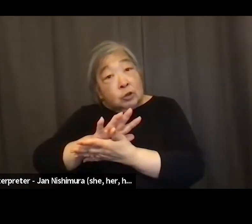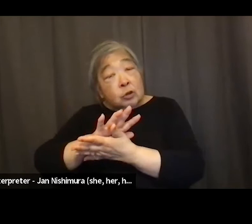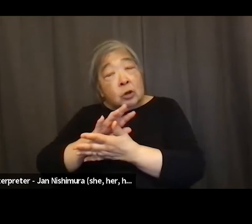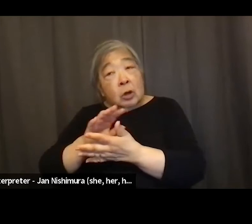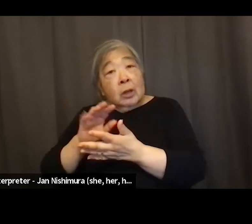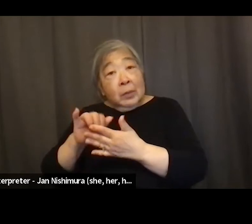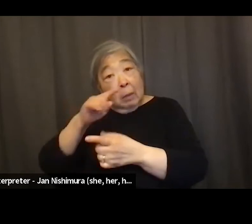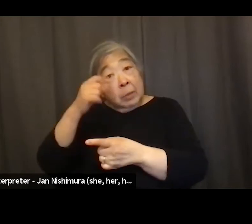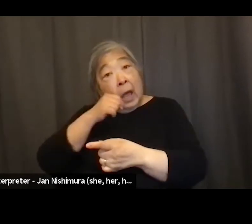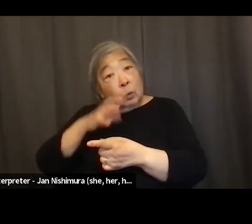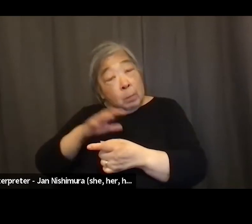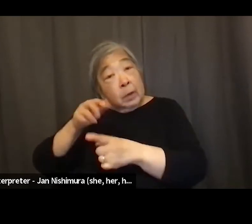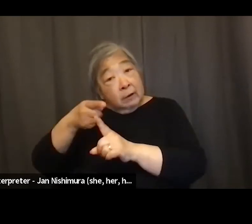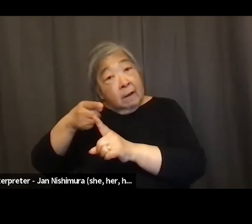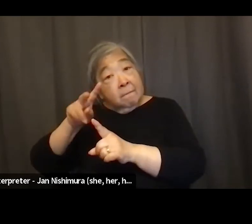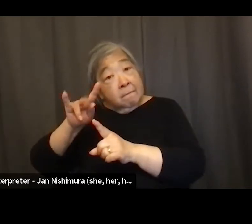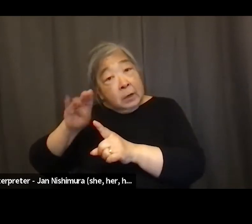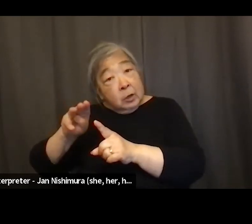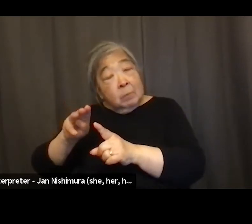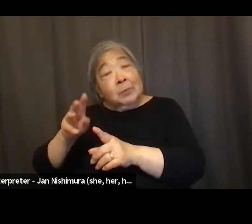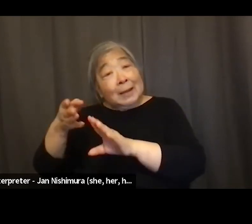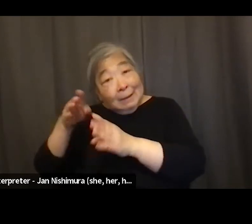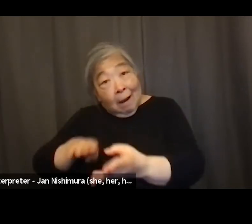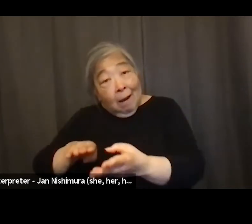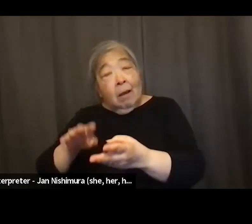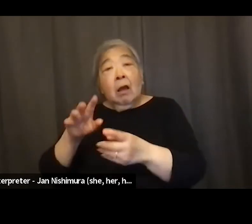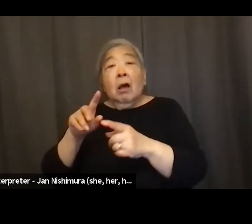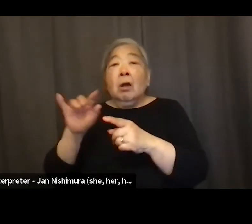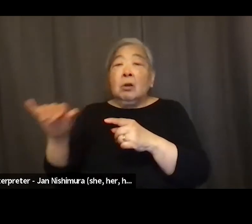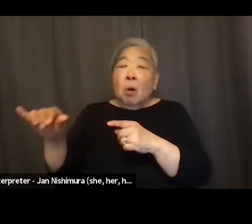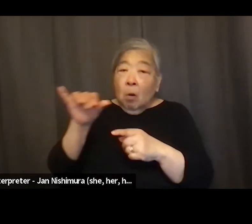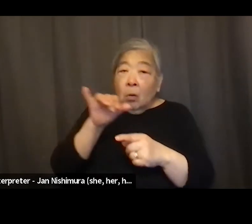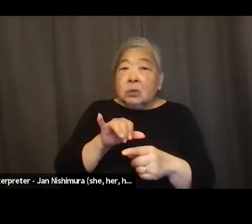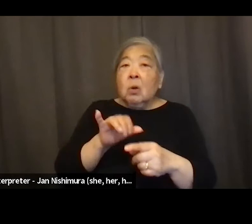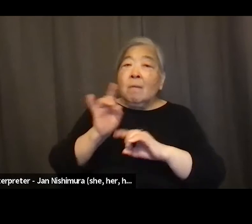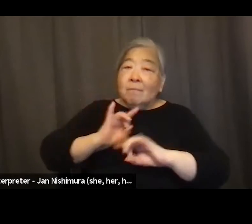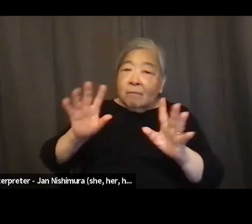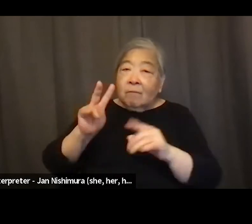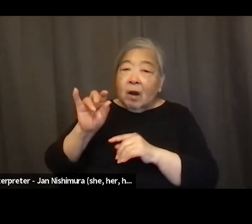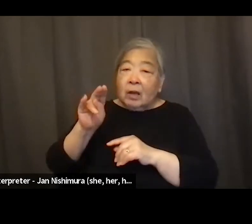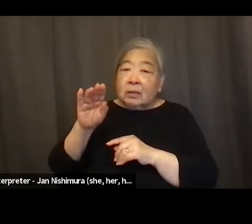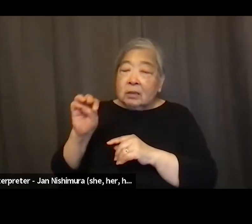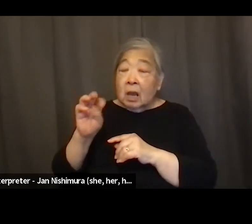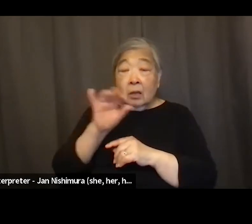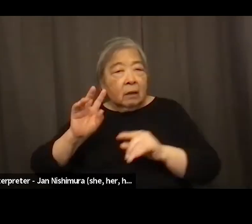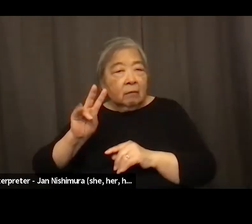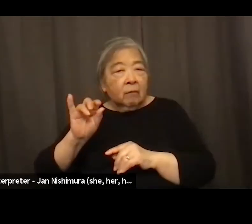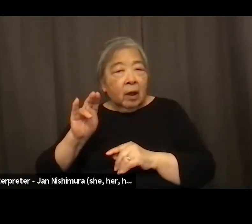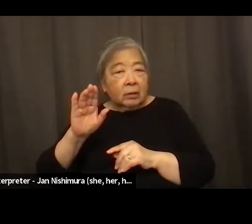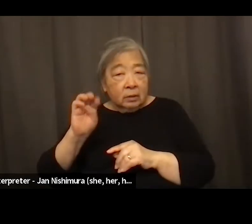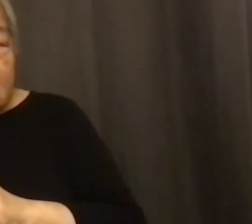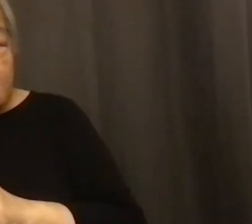victimization that Black women endure, both fatally and non-fatally, but assuredly with violence, as well as the existing